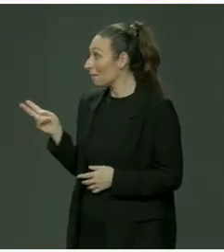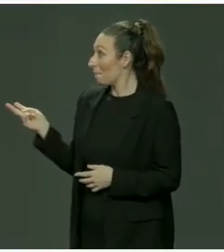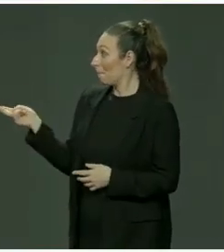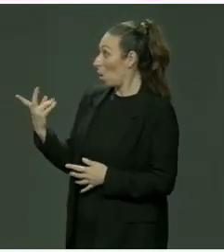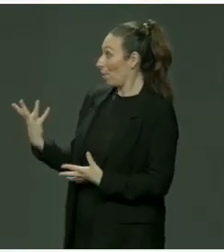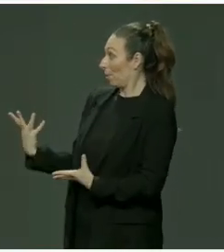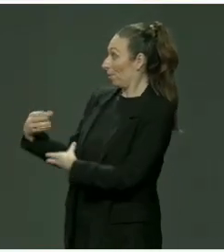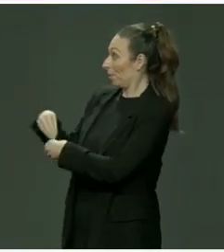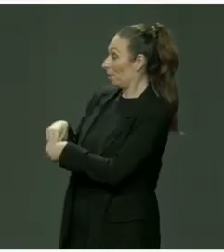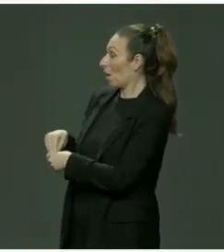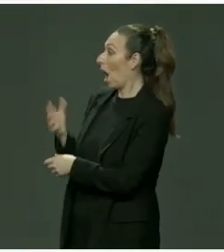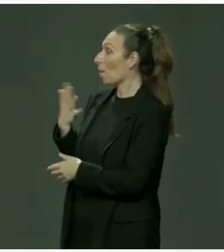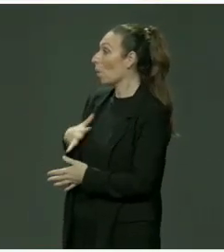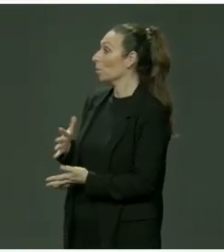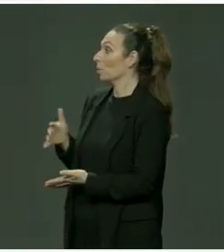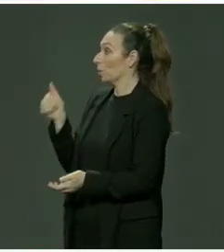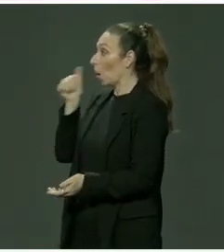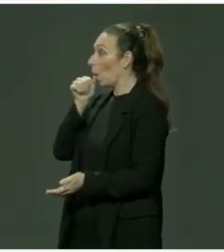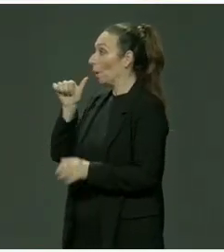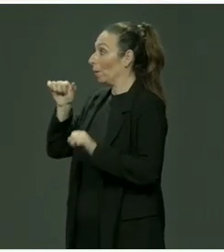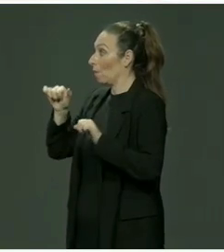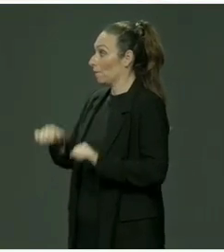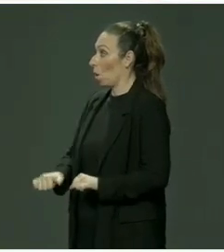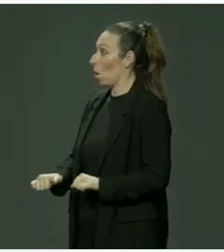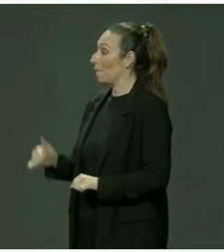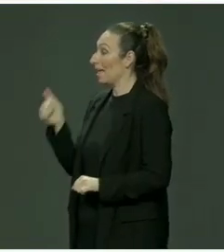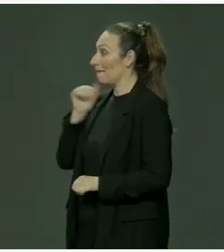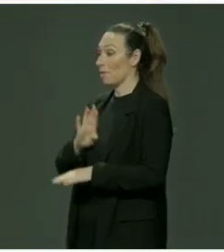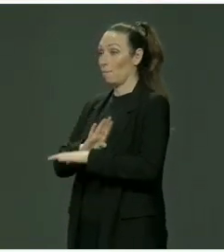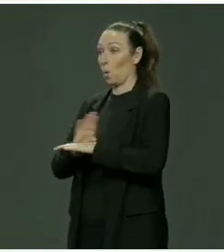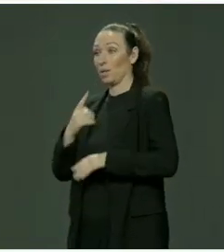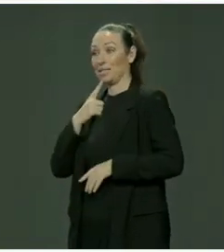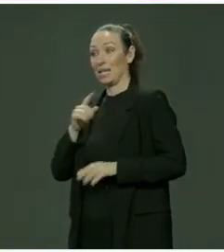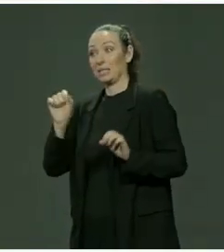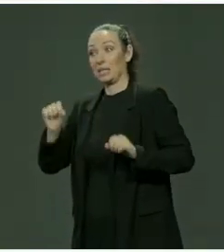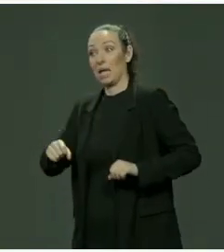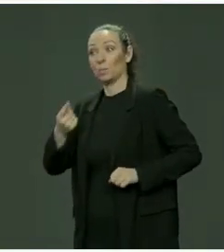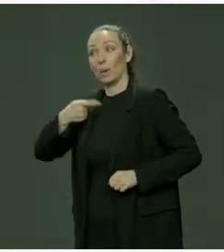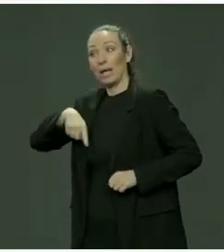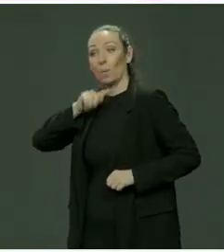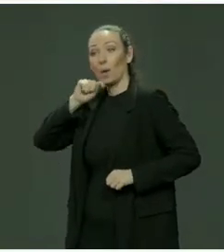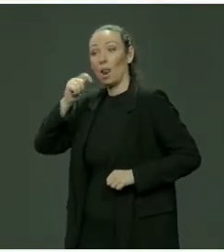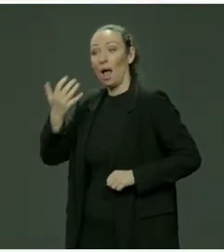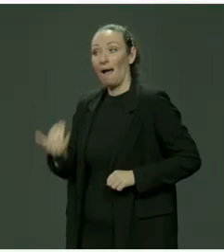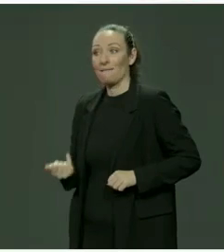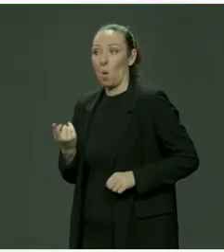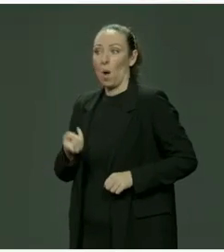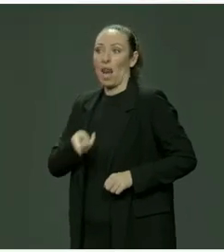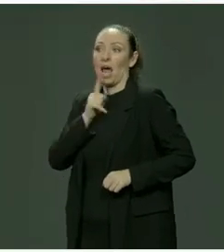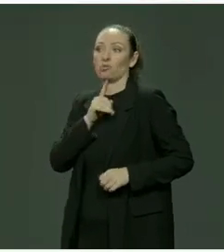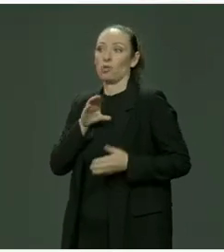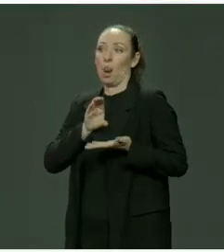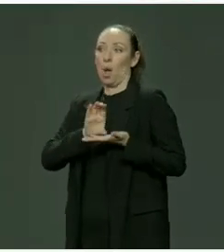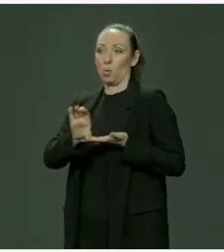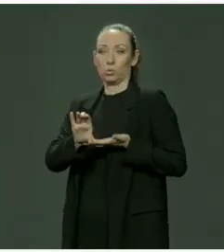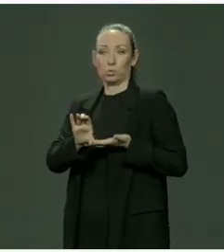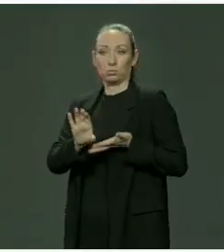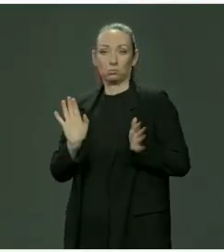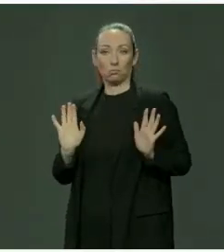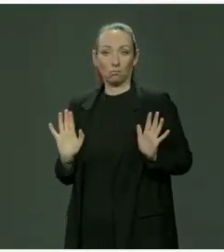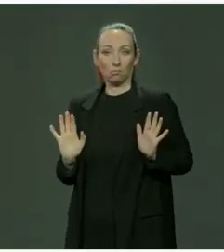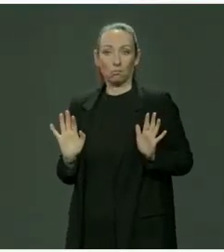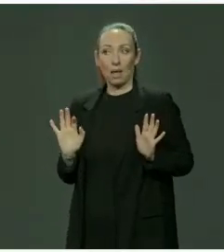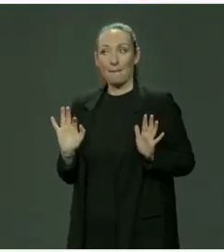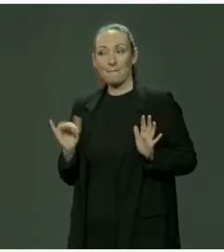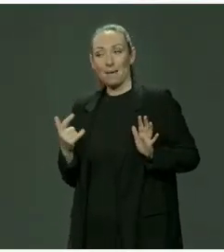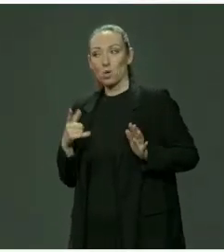hear confirmation that the board will say, yes, we're going to have perhaps 100 loans. Yep. You might have 1 million loans,